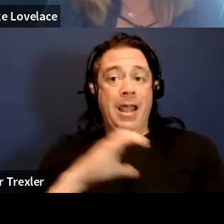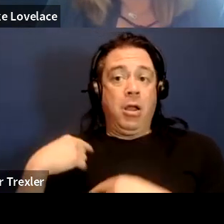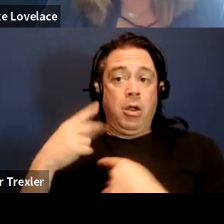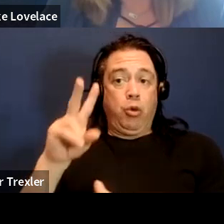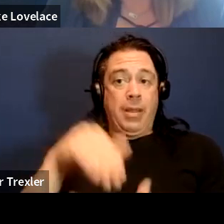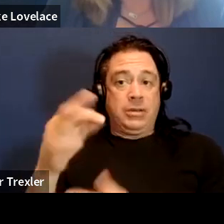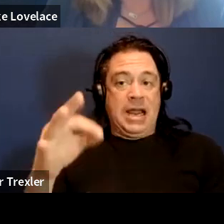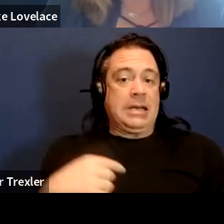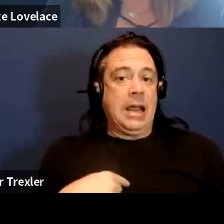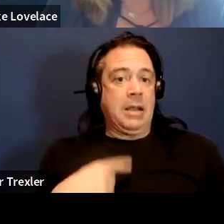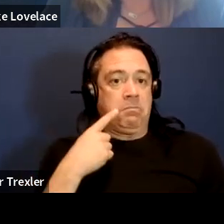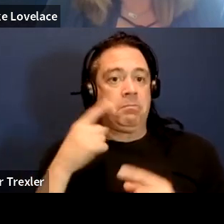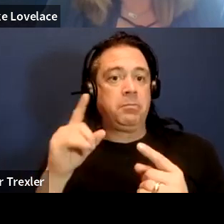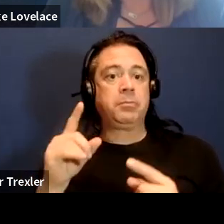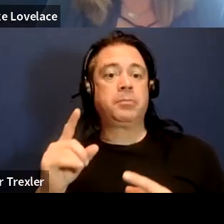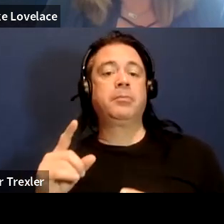been able to